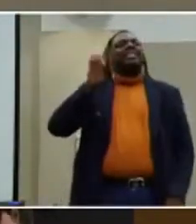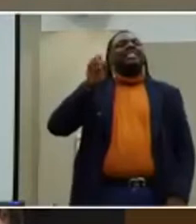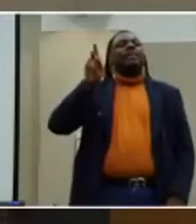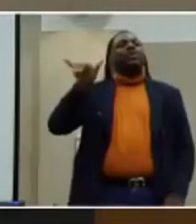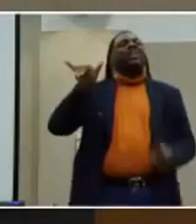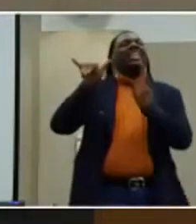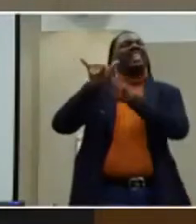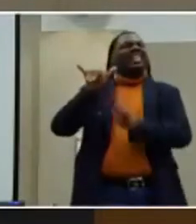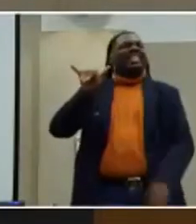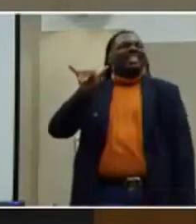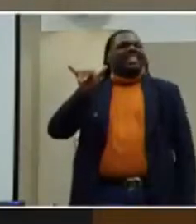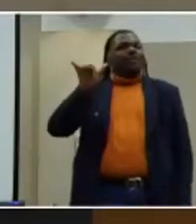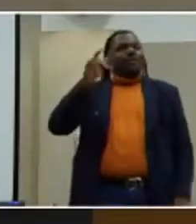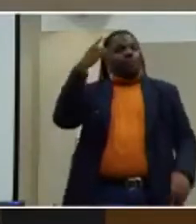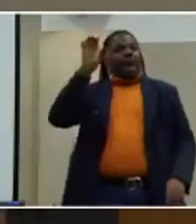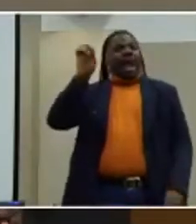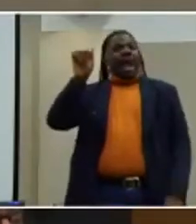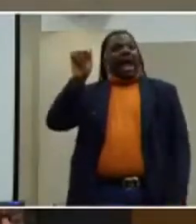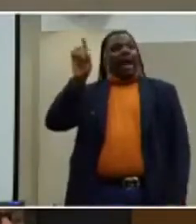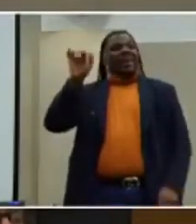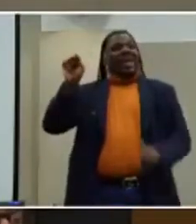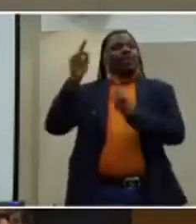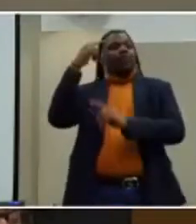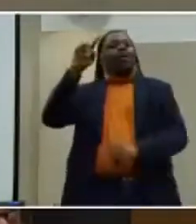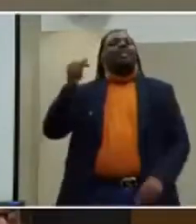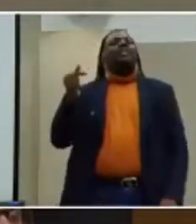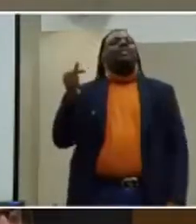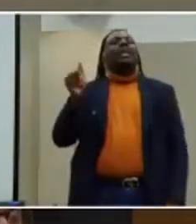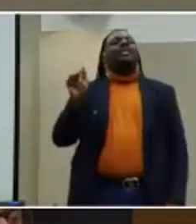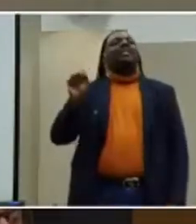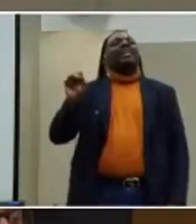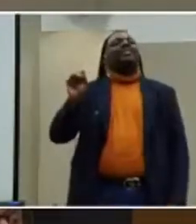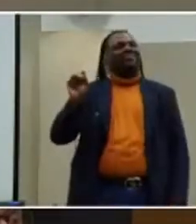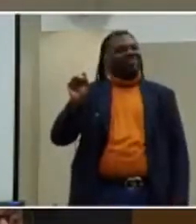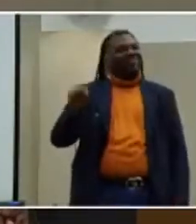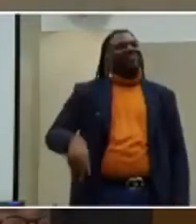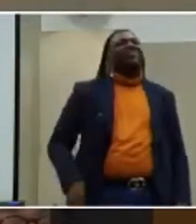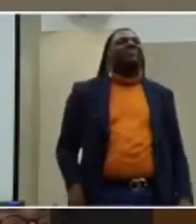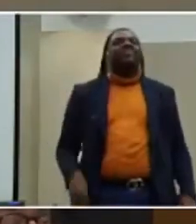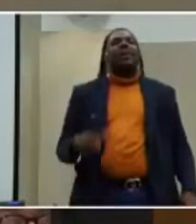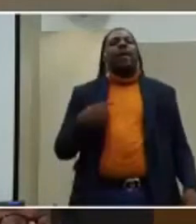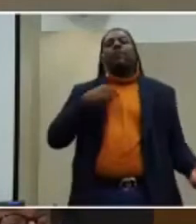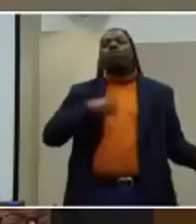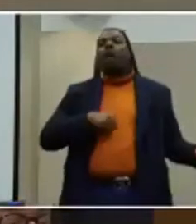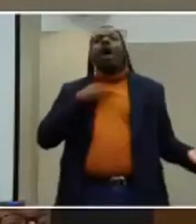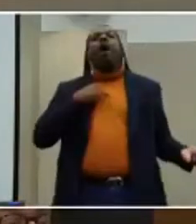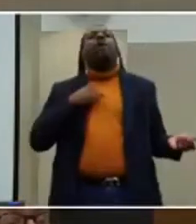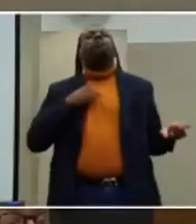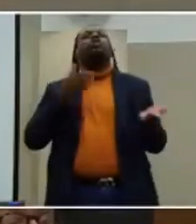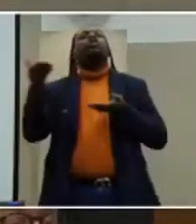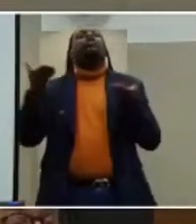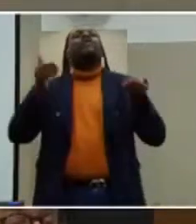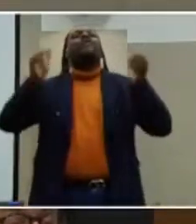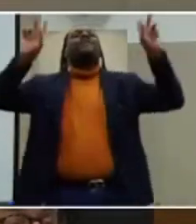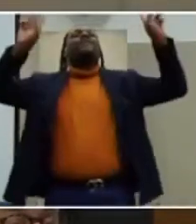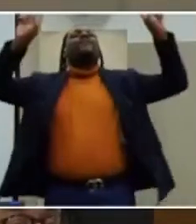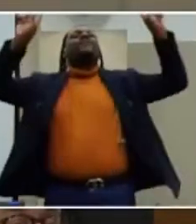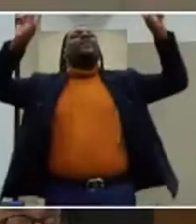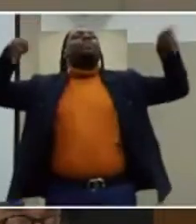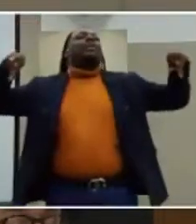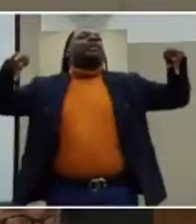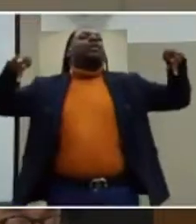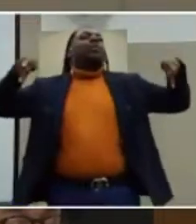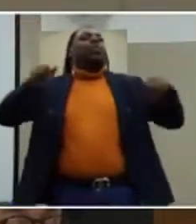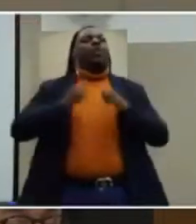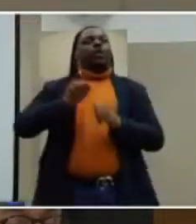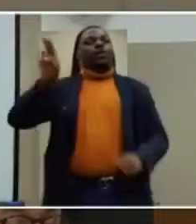General Services Administration, or GSA. And I am very proud to serve as Vice Chair of the U.S.